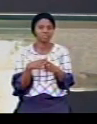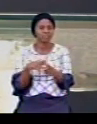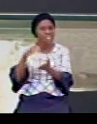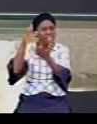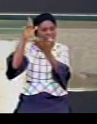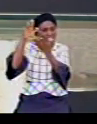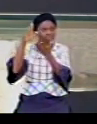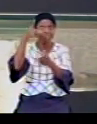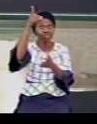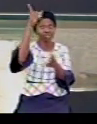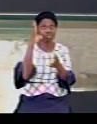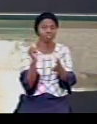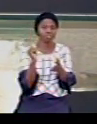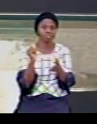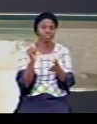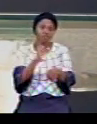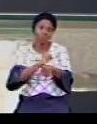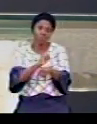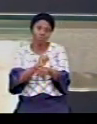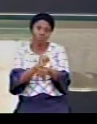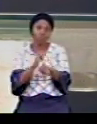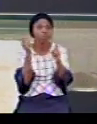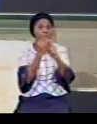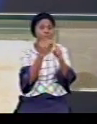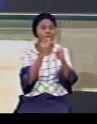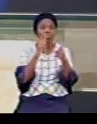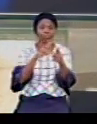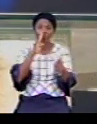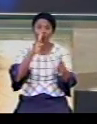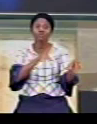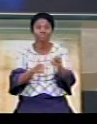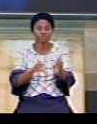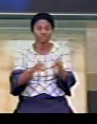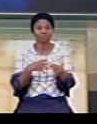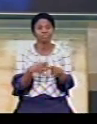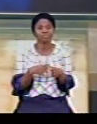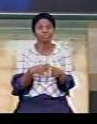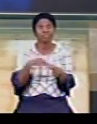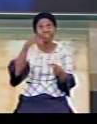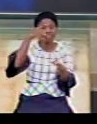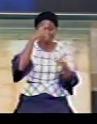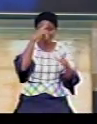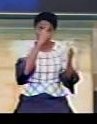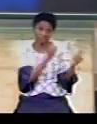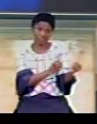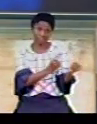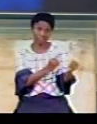expects God's word to be fulfilled. Faith